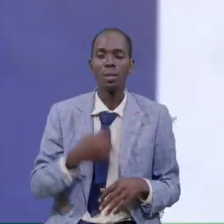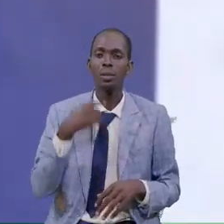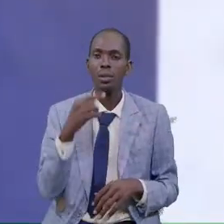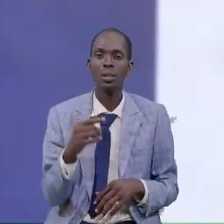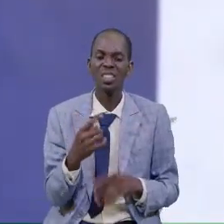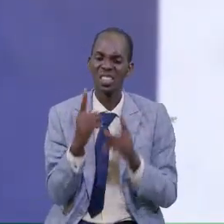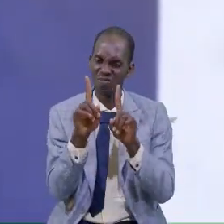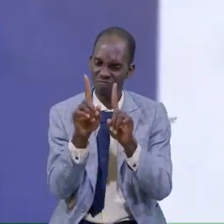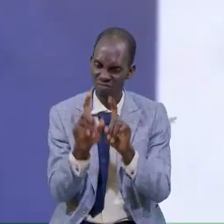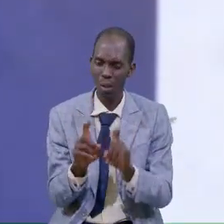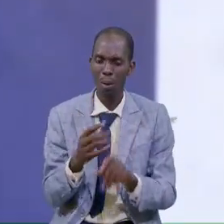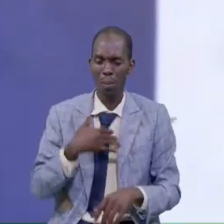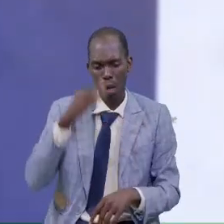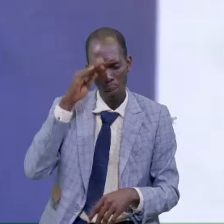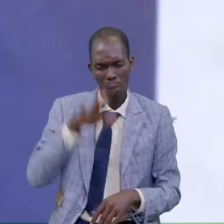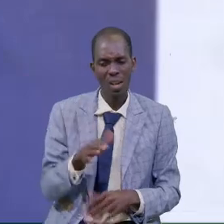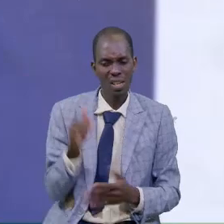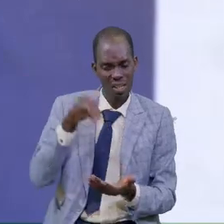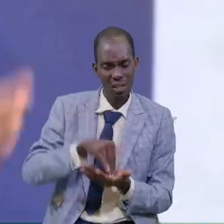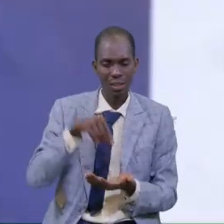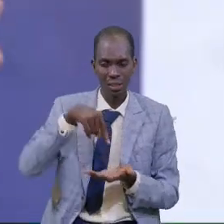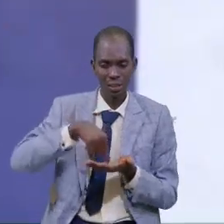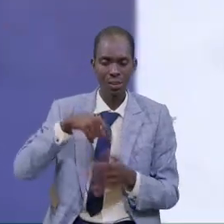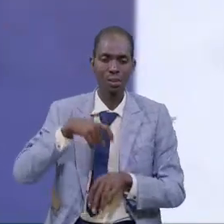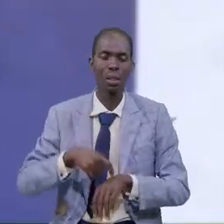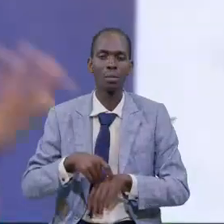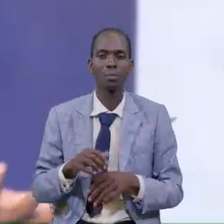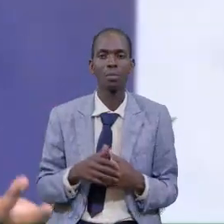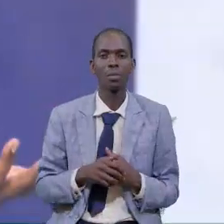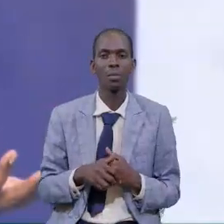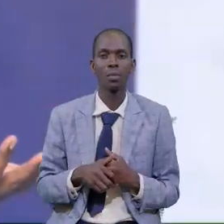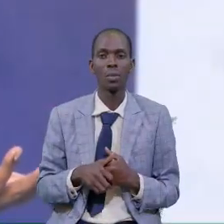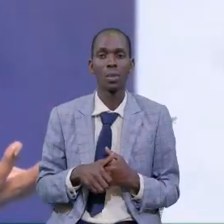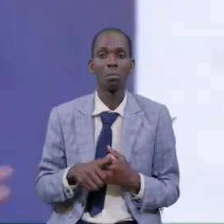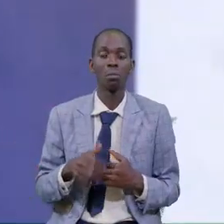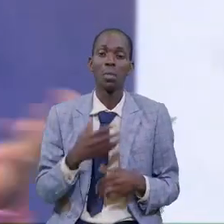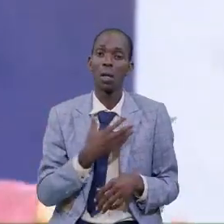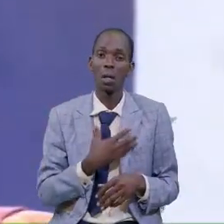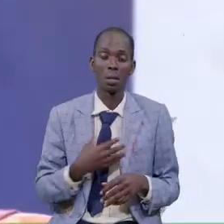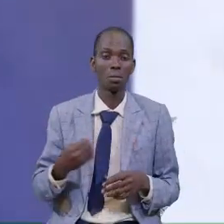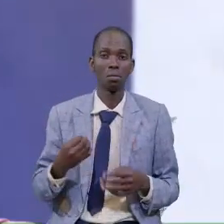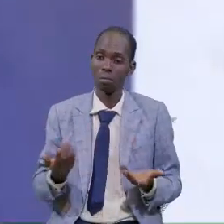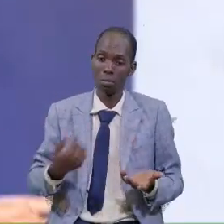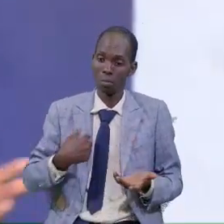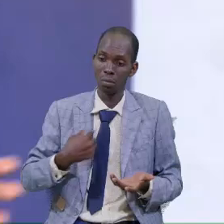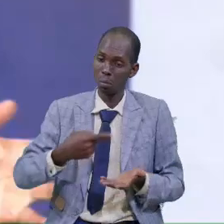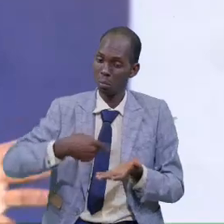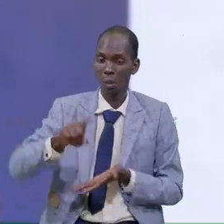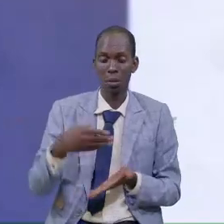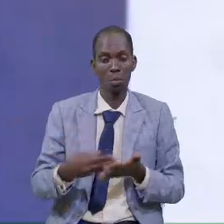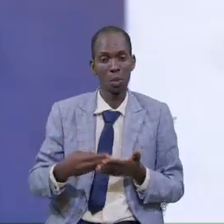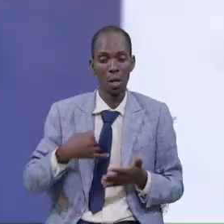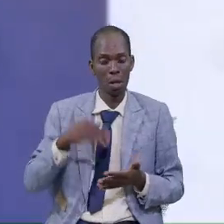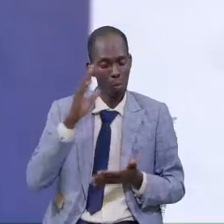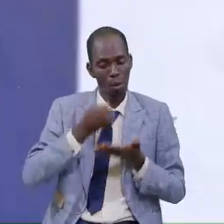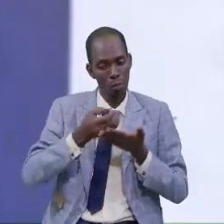again this semester. And he pleaded, I'm the one having the money. I'm going to spend the money. So if you